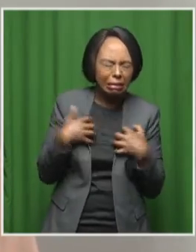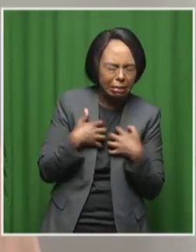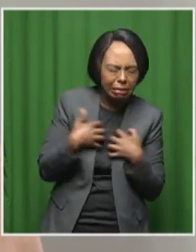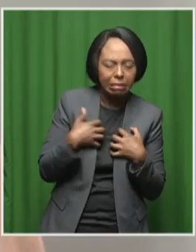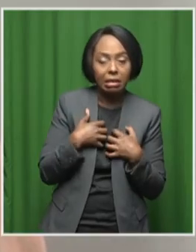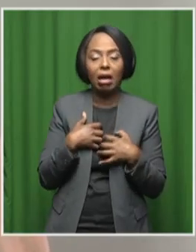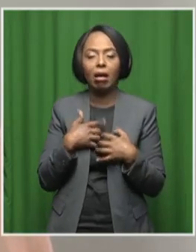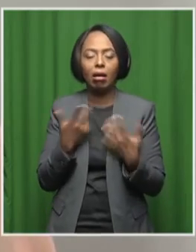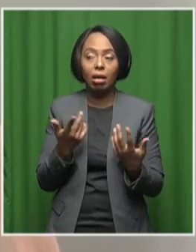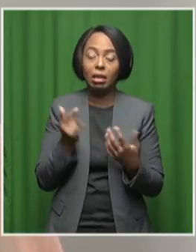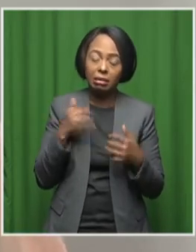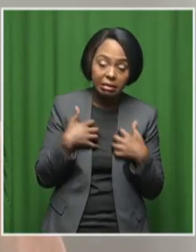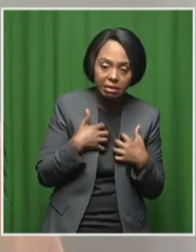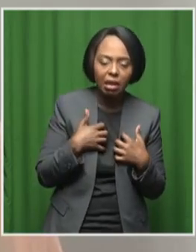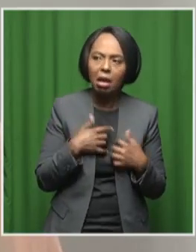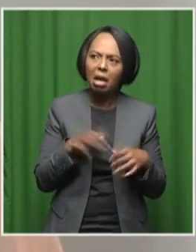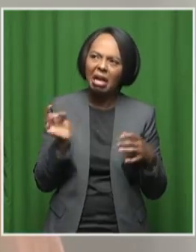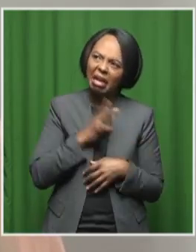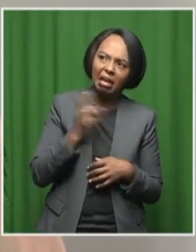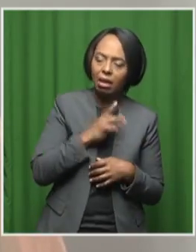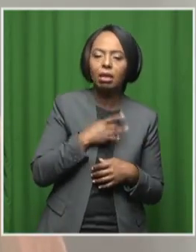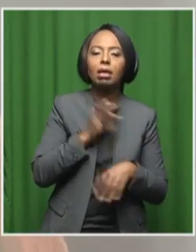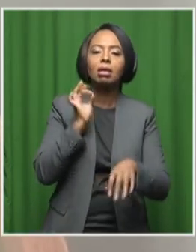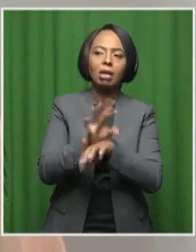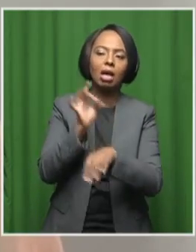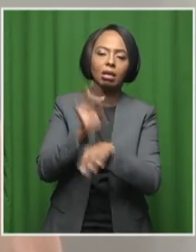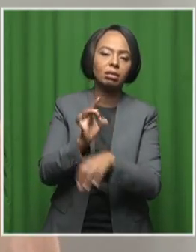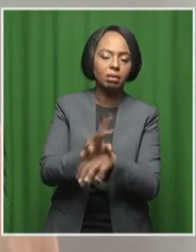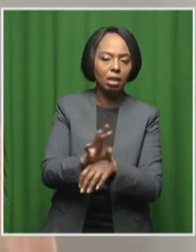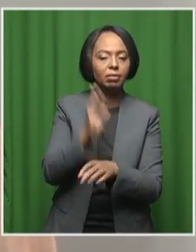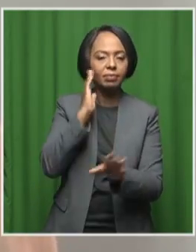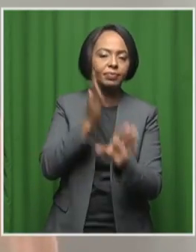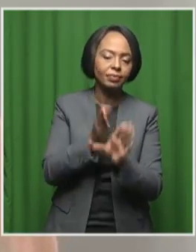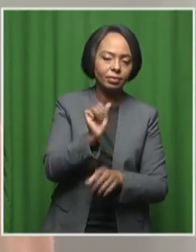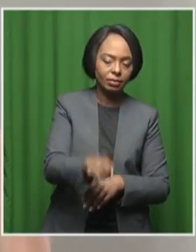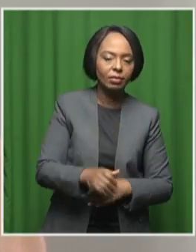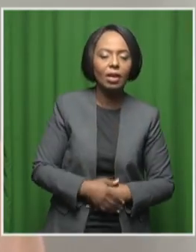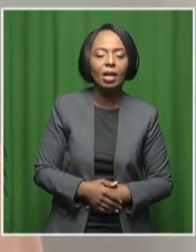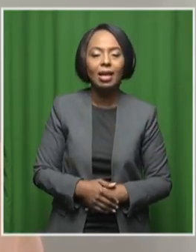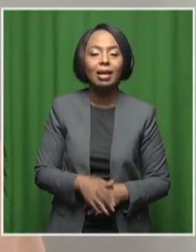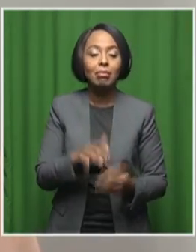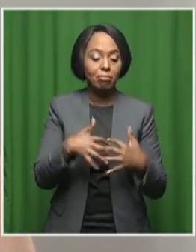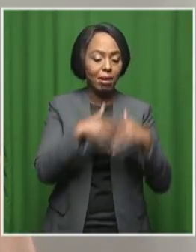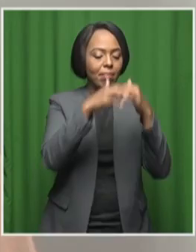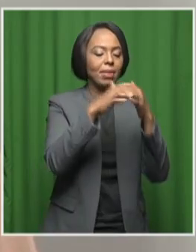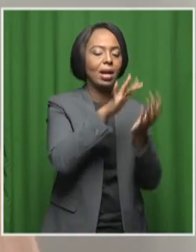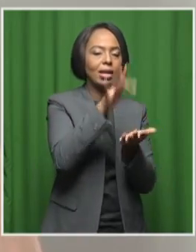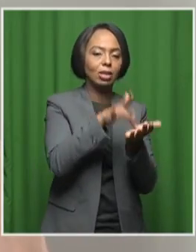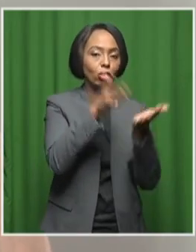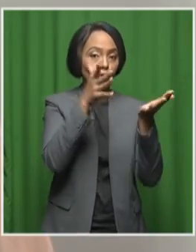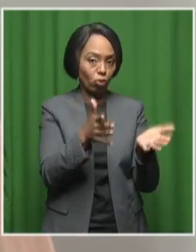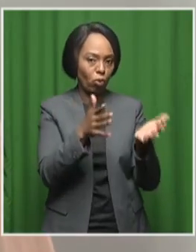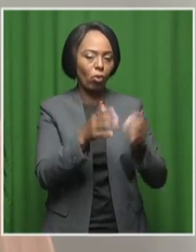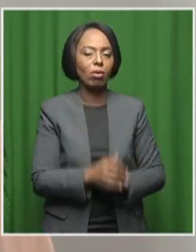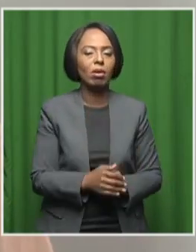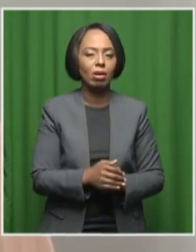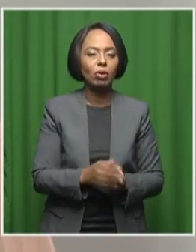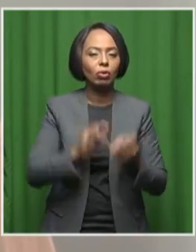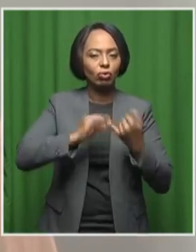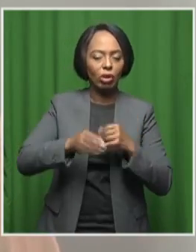so the idea behind these centres is really to try to minimise the